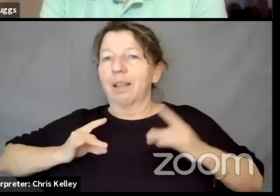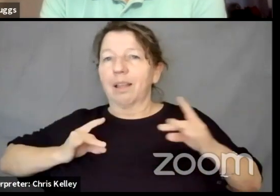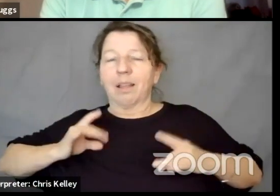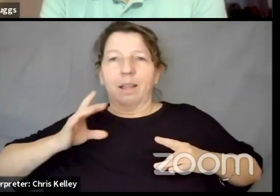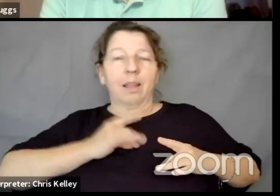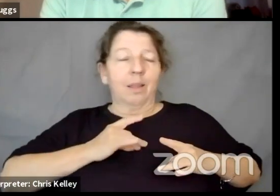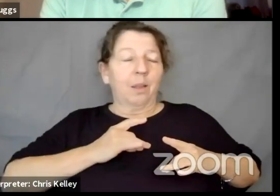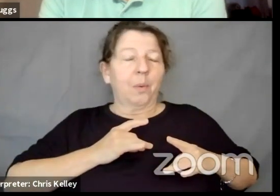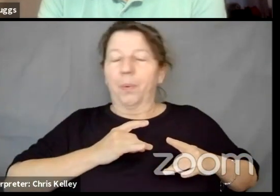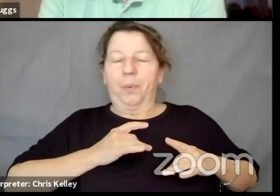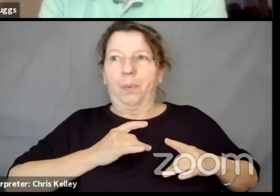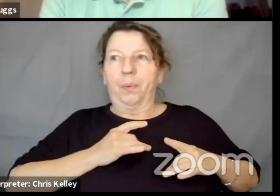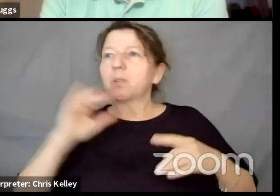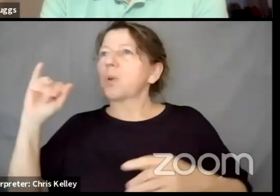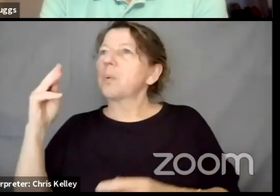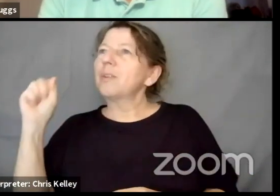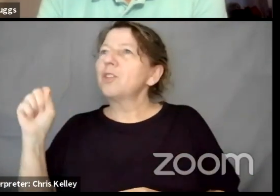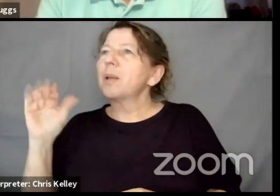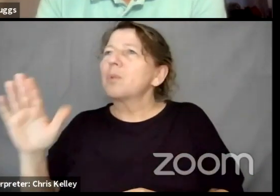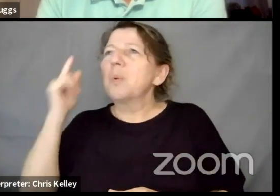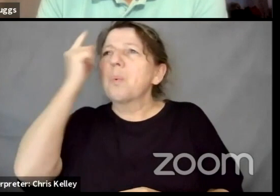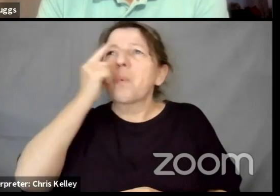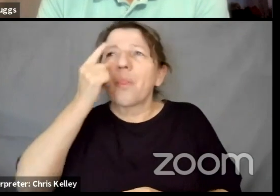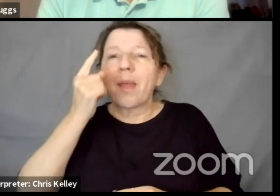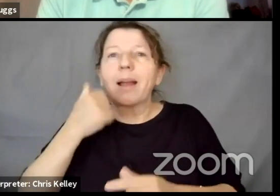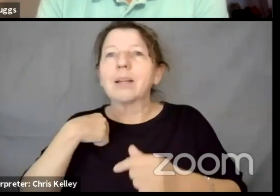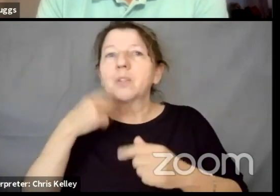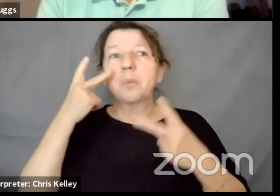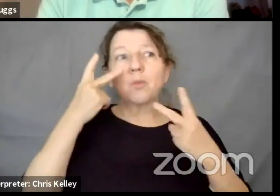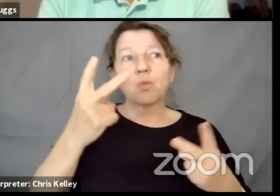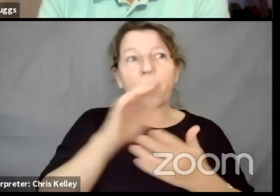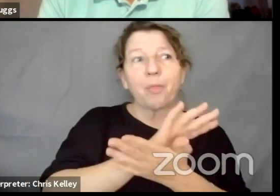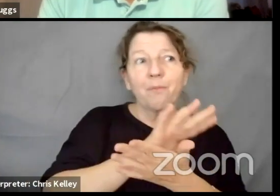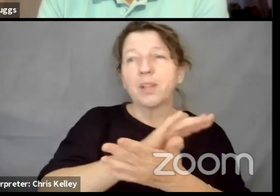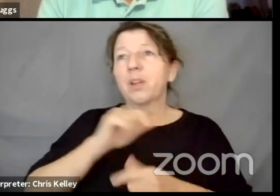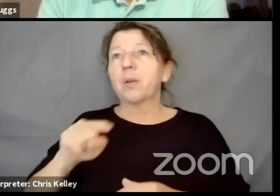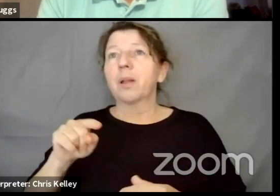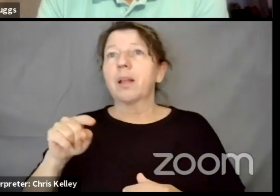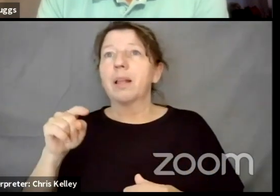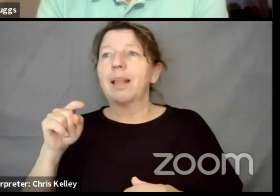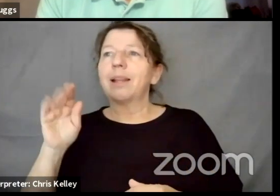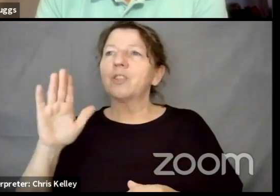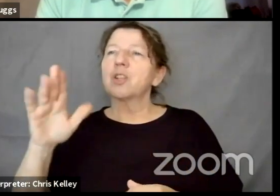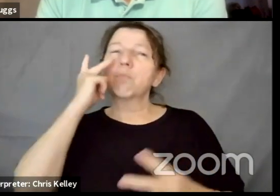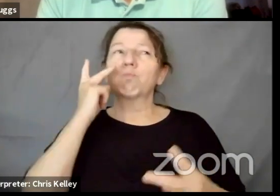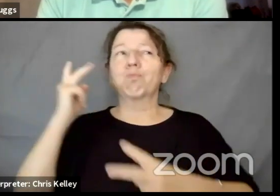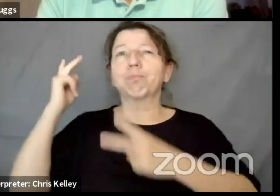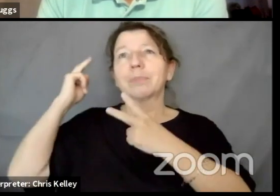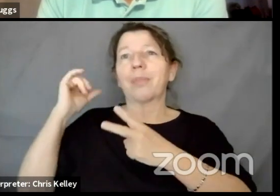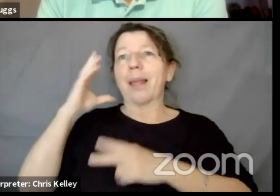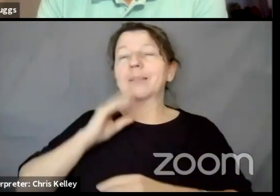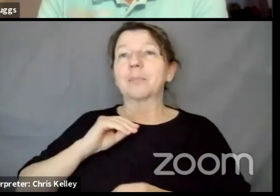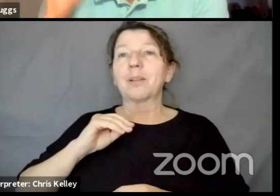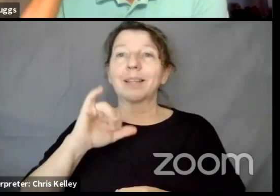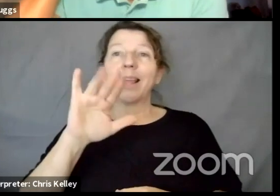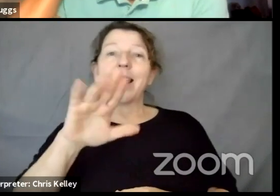James, your thoughts on having been in it and what it feels like to see the video and look back on that experience now, and Heather,